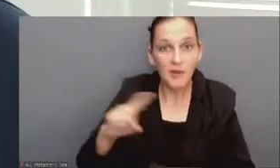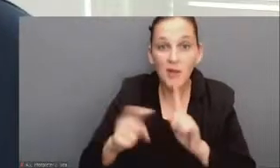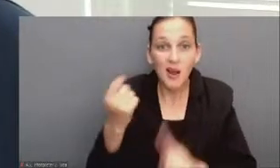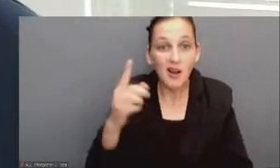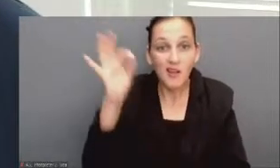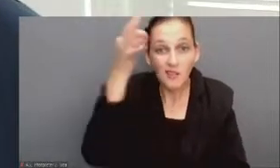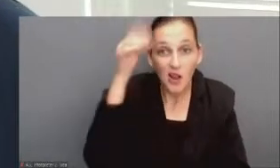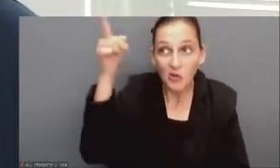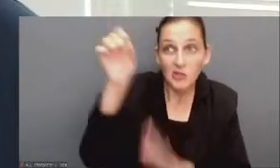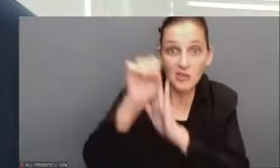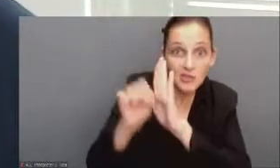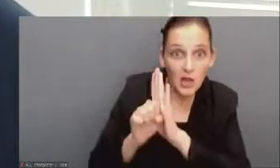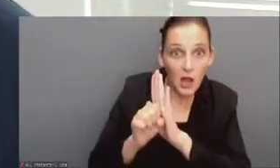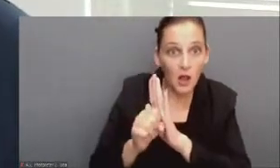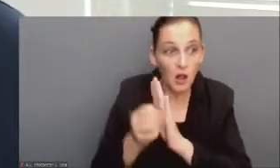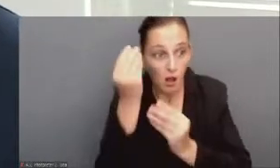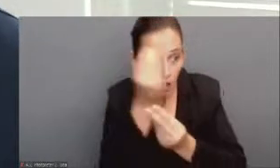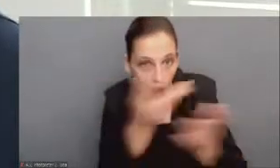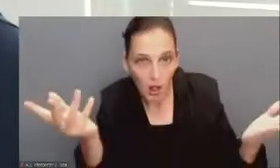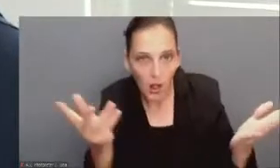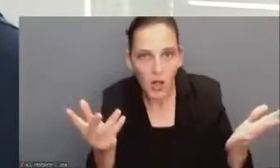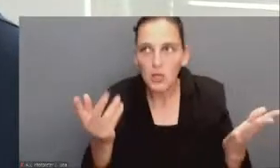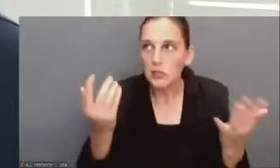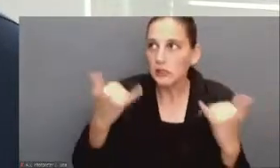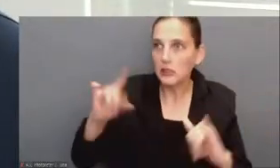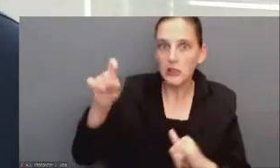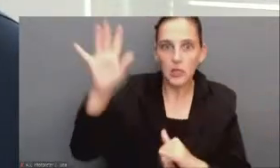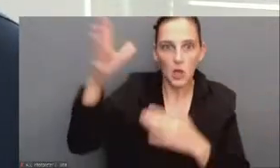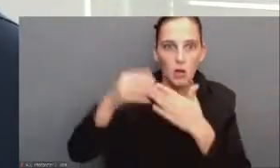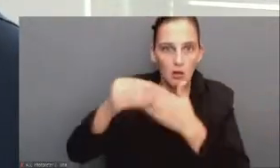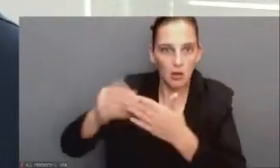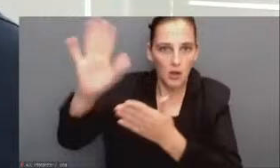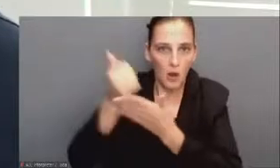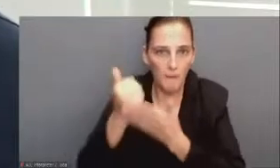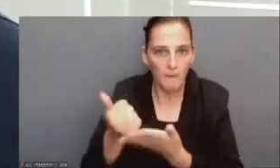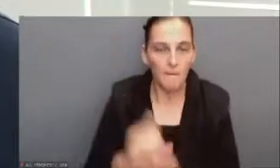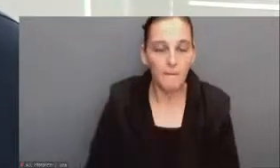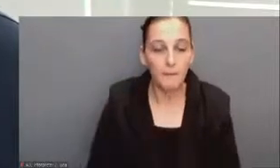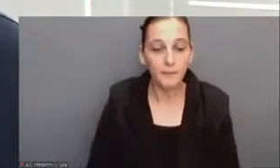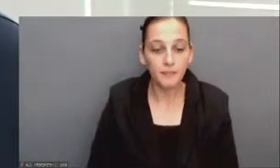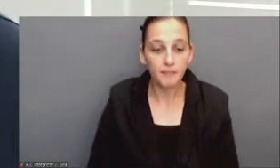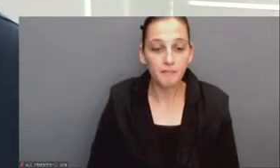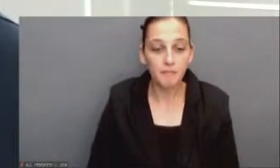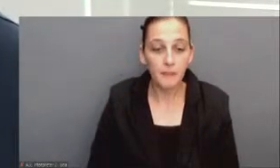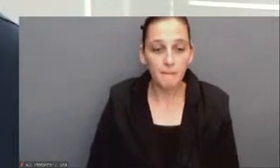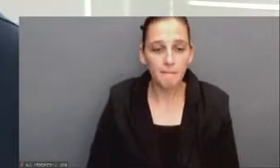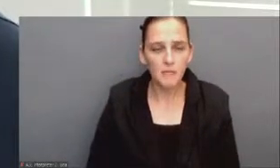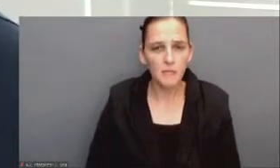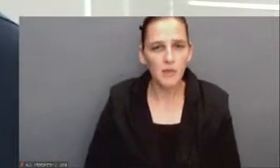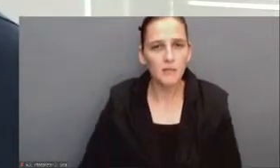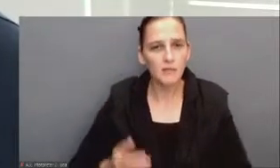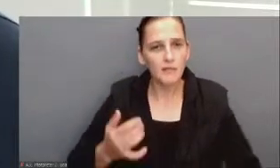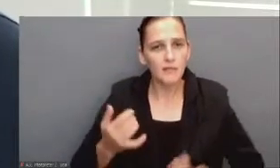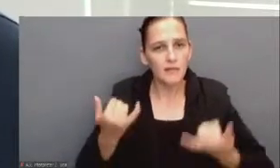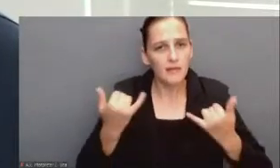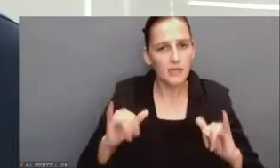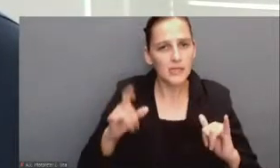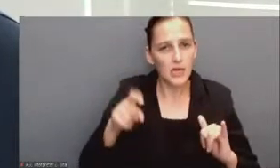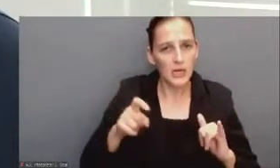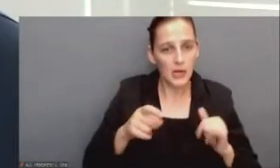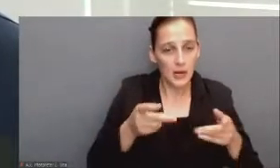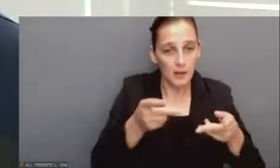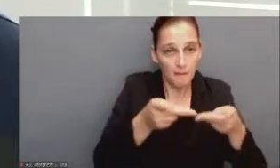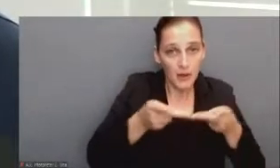needed. We also need a willingness of healthcare systems and infusion facilities, frankly, to accept referrals from outside their